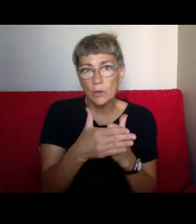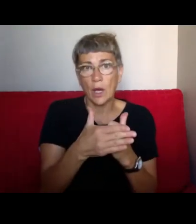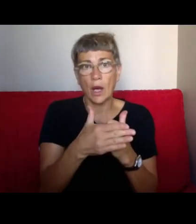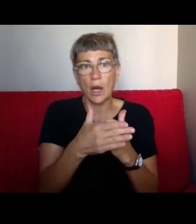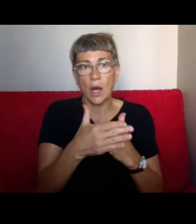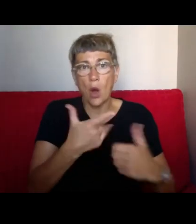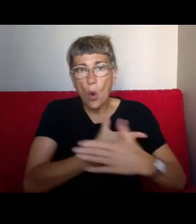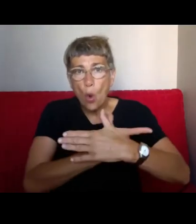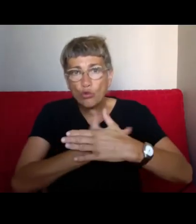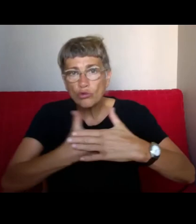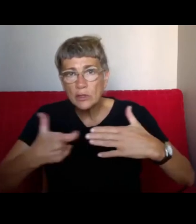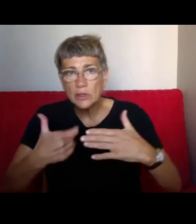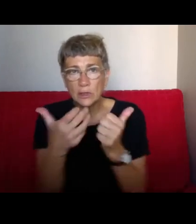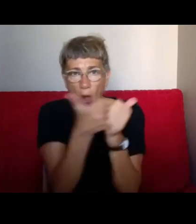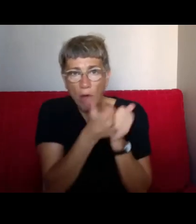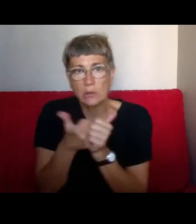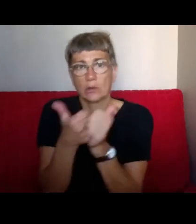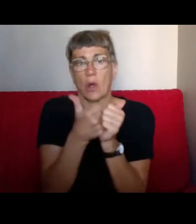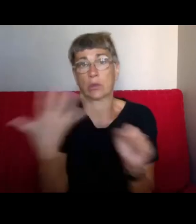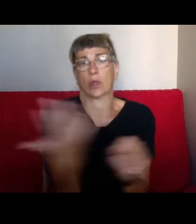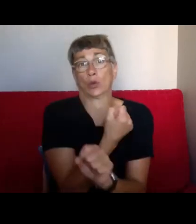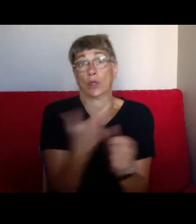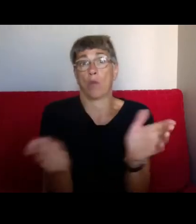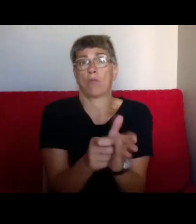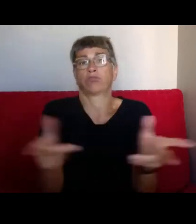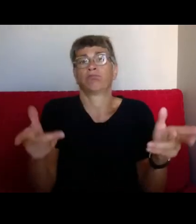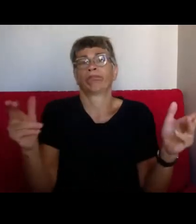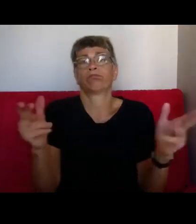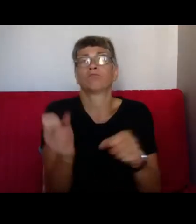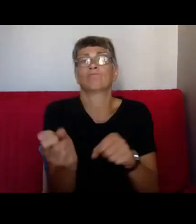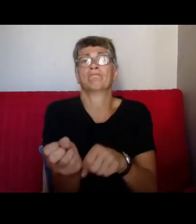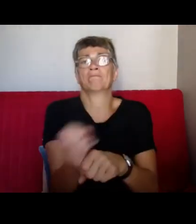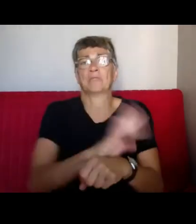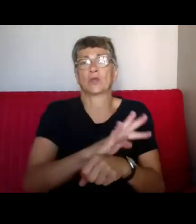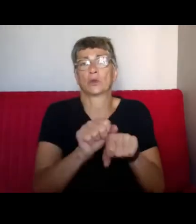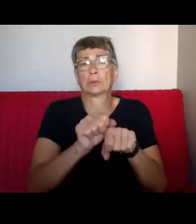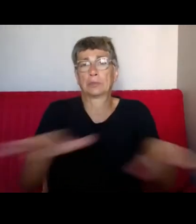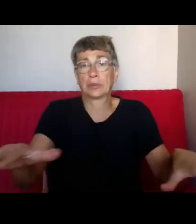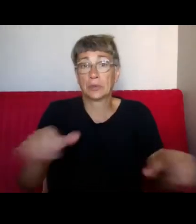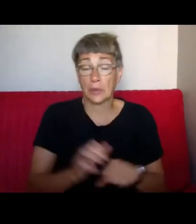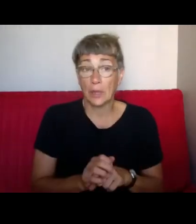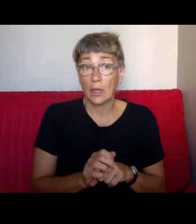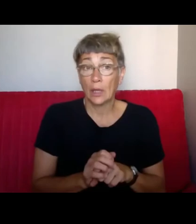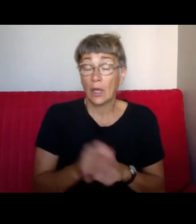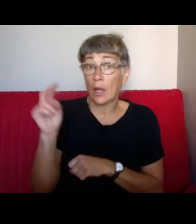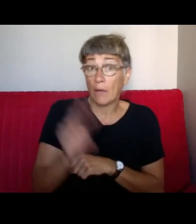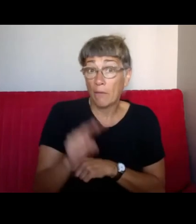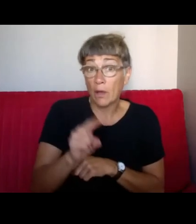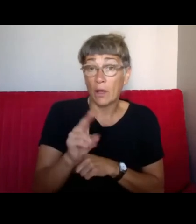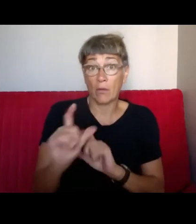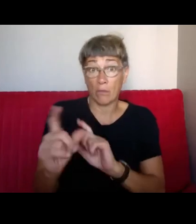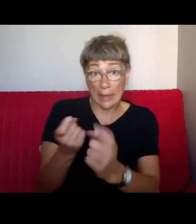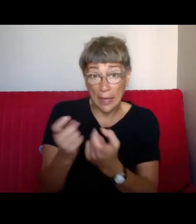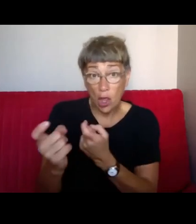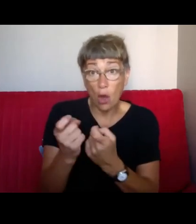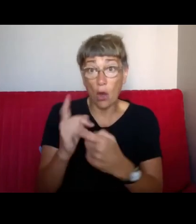aside to our clients and to the families for the whole period. Of course, other centers preferred